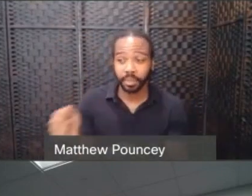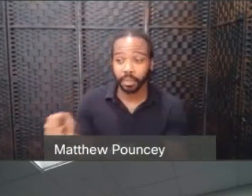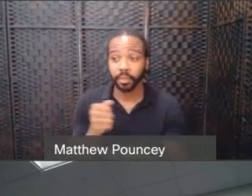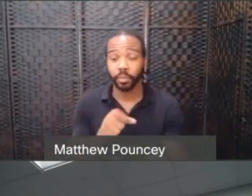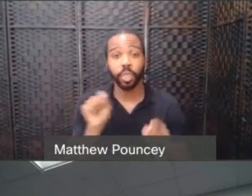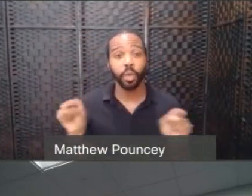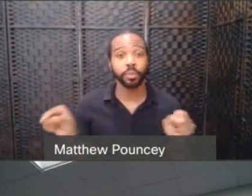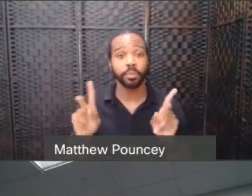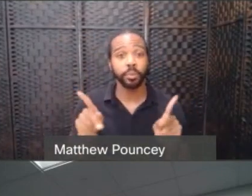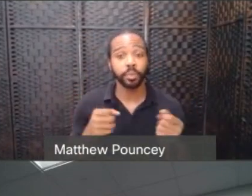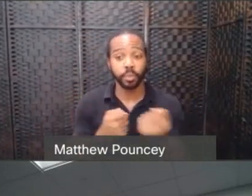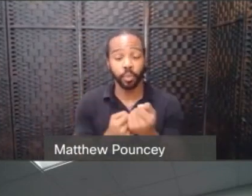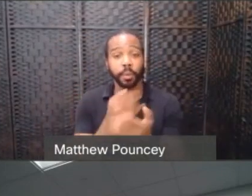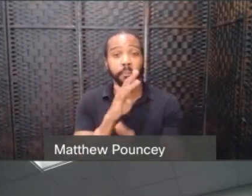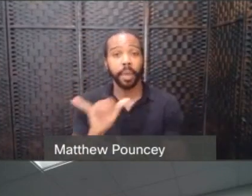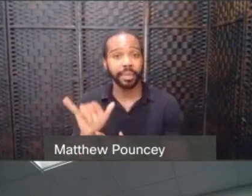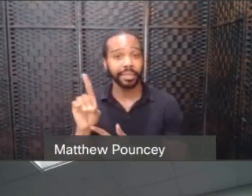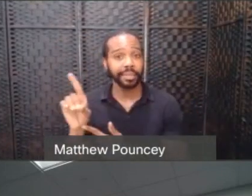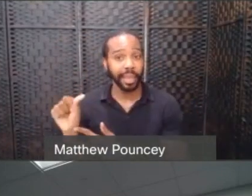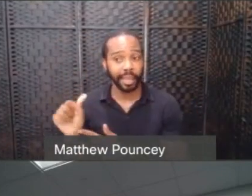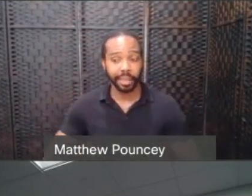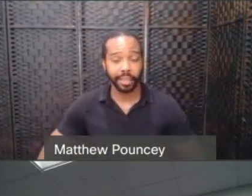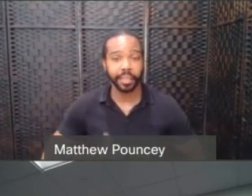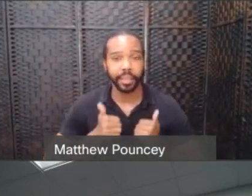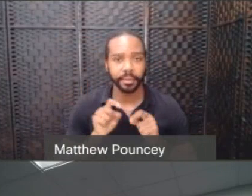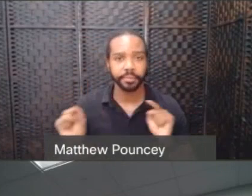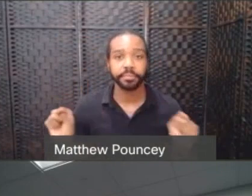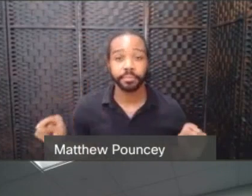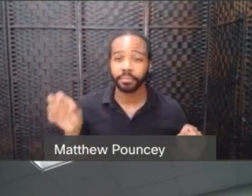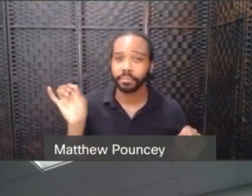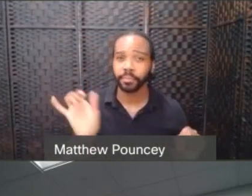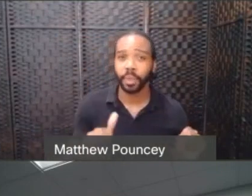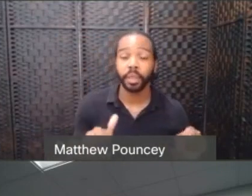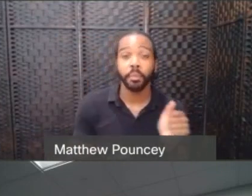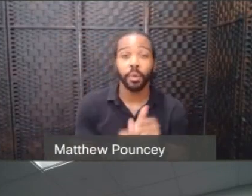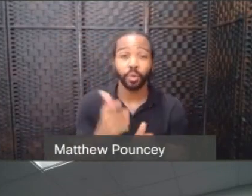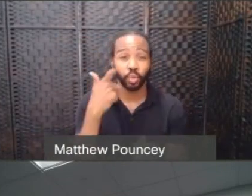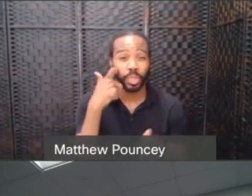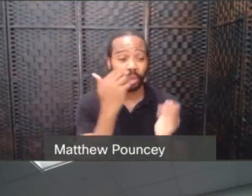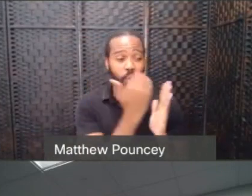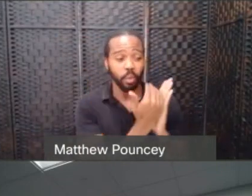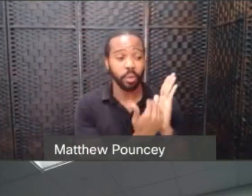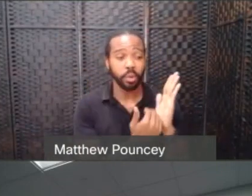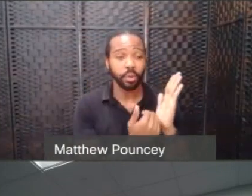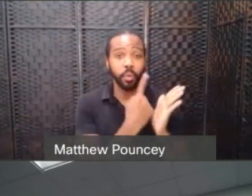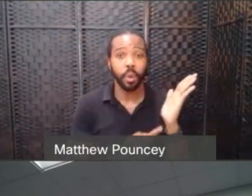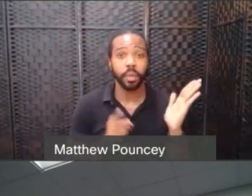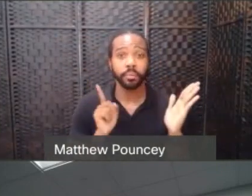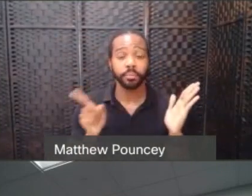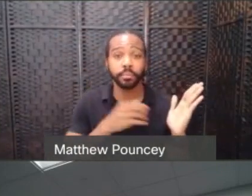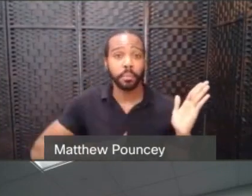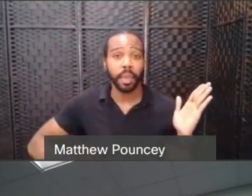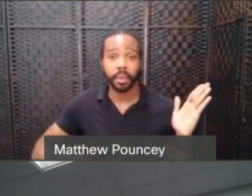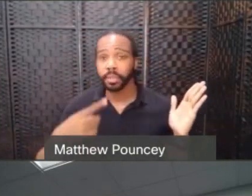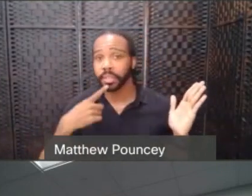by DDA lived. And in the most recent order, what the mayor said in removing that